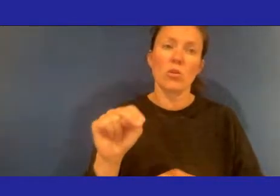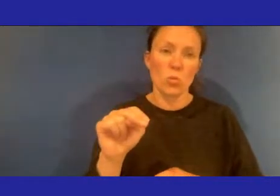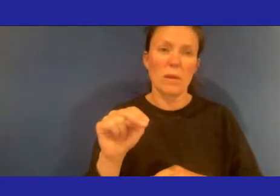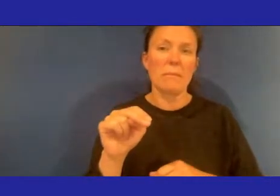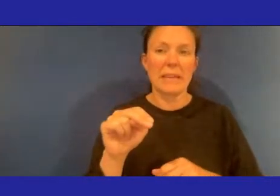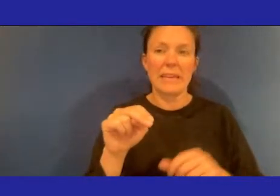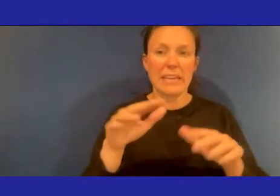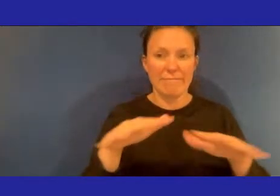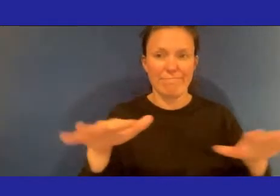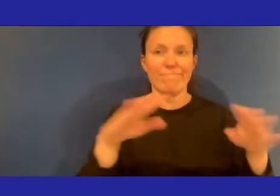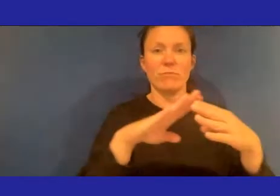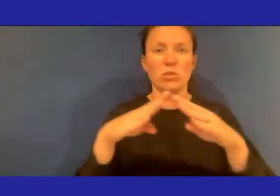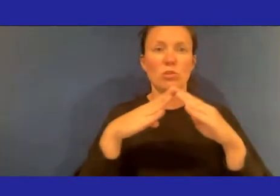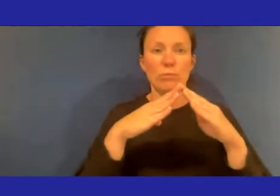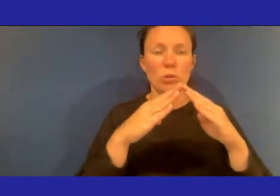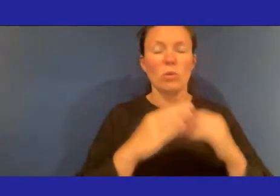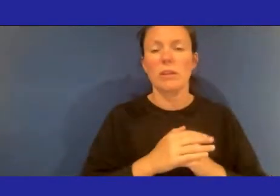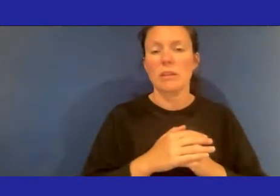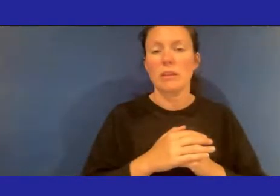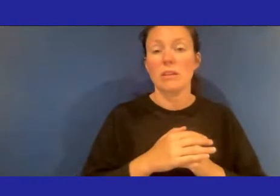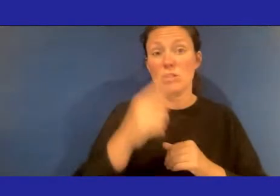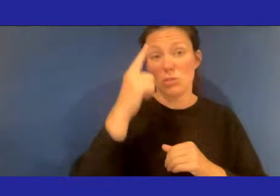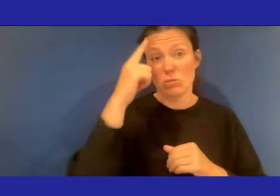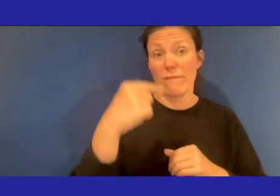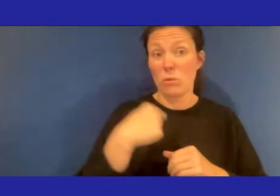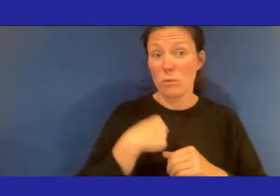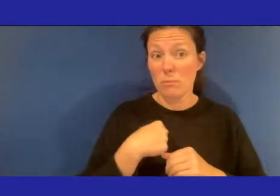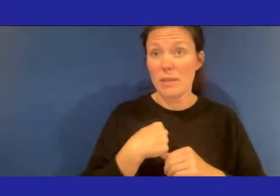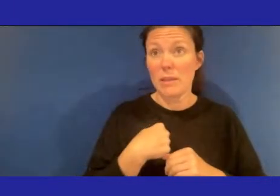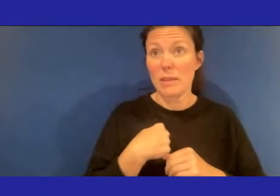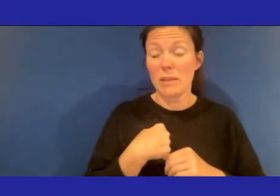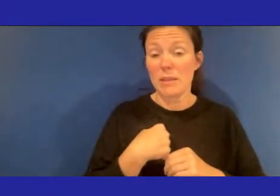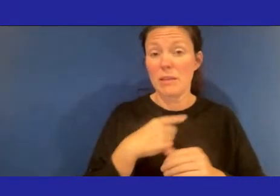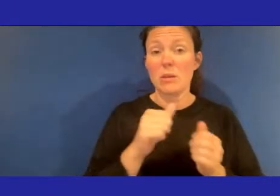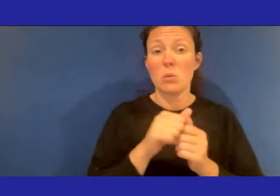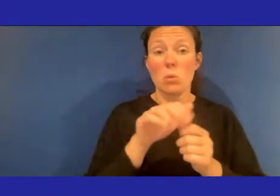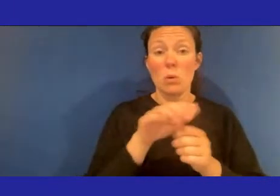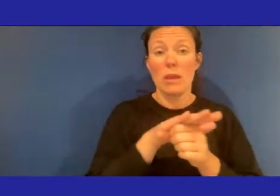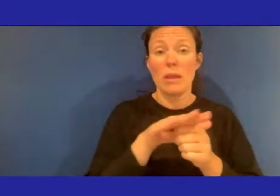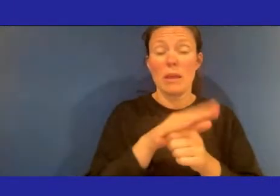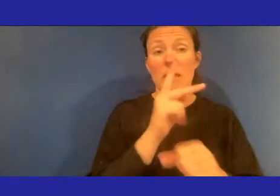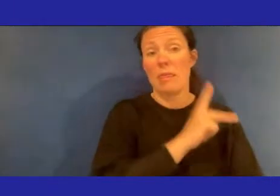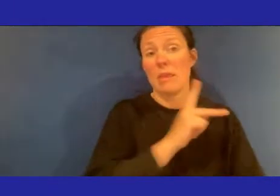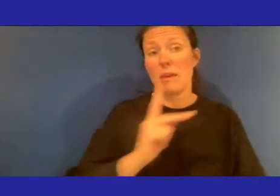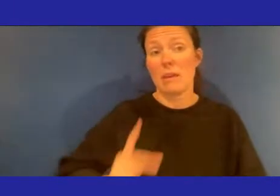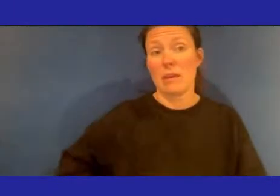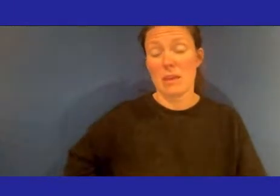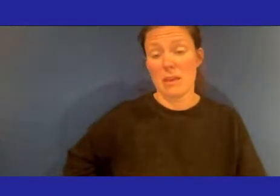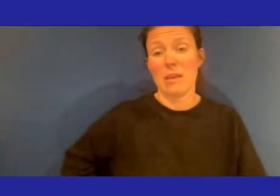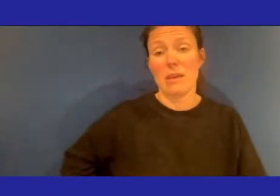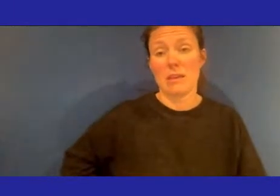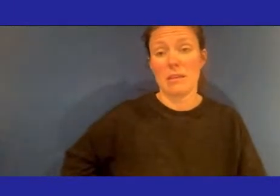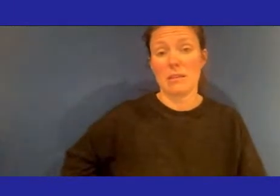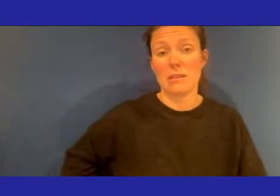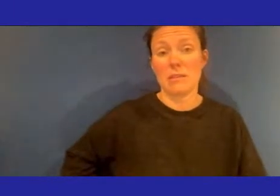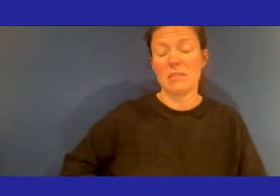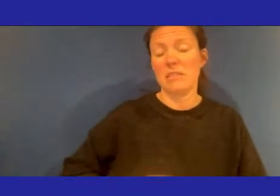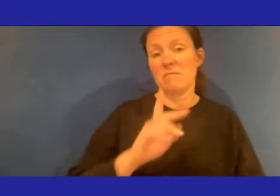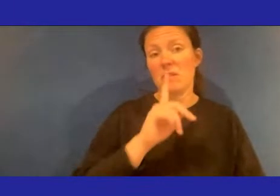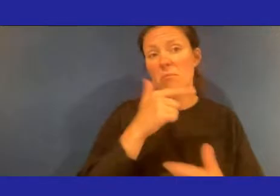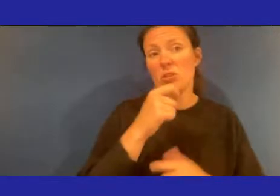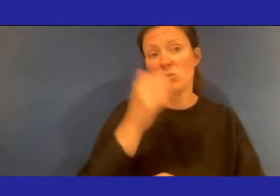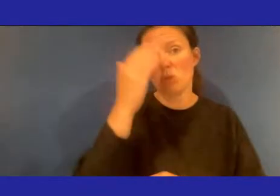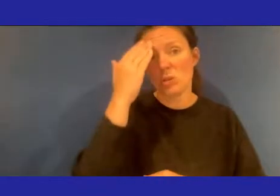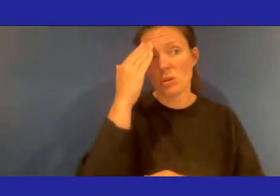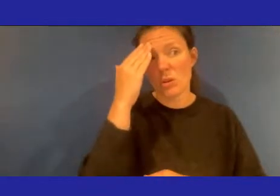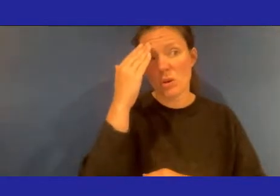at least for me, in the borough of Kings, and even there, I would be interested in knowing, so did we